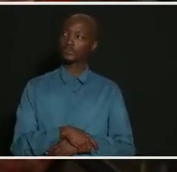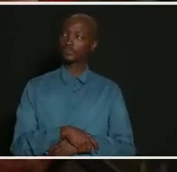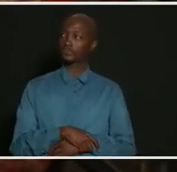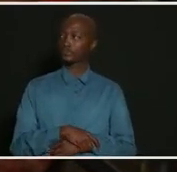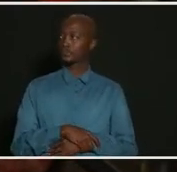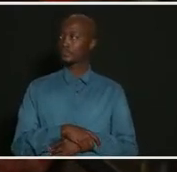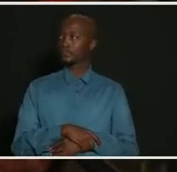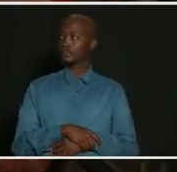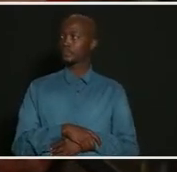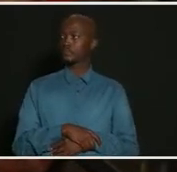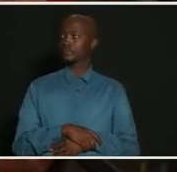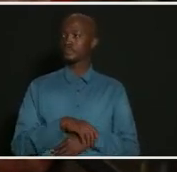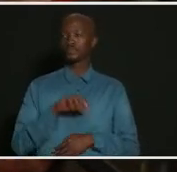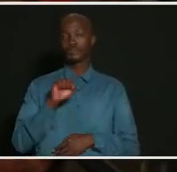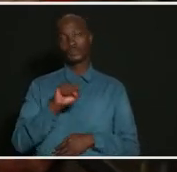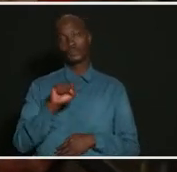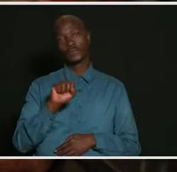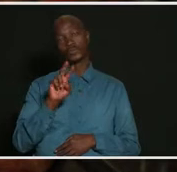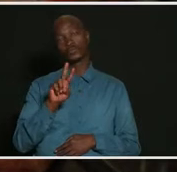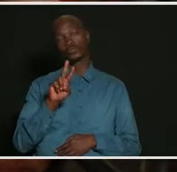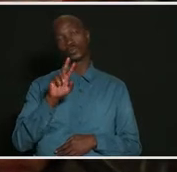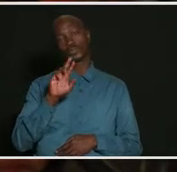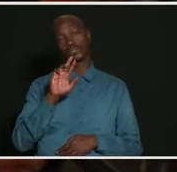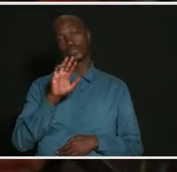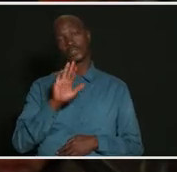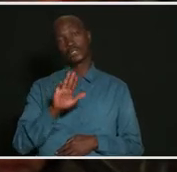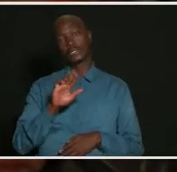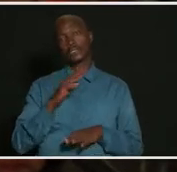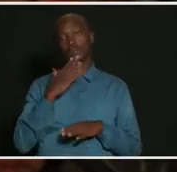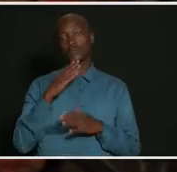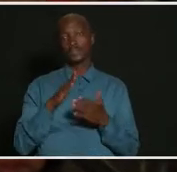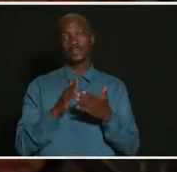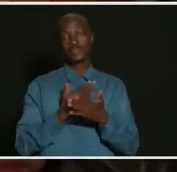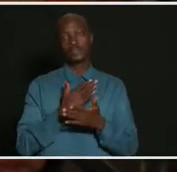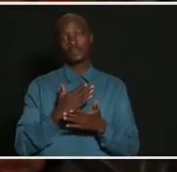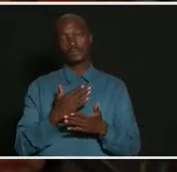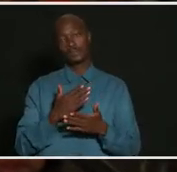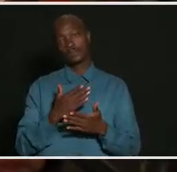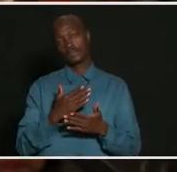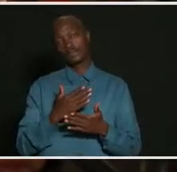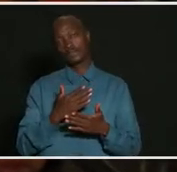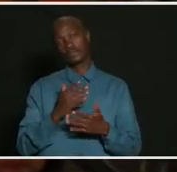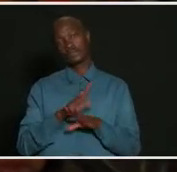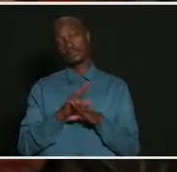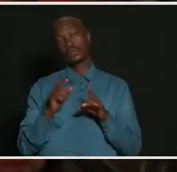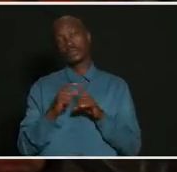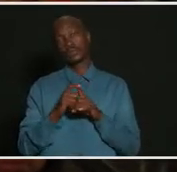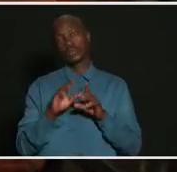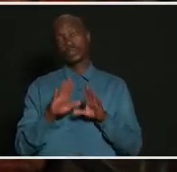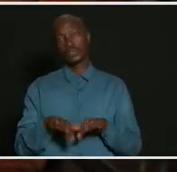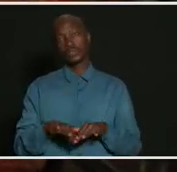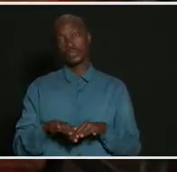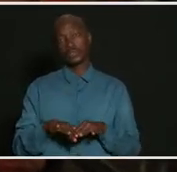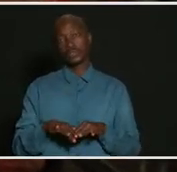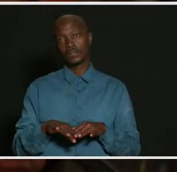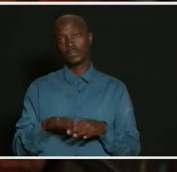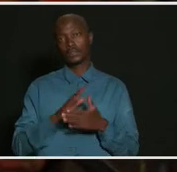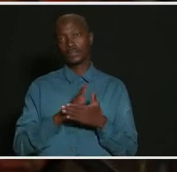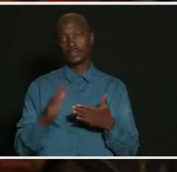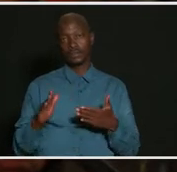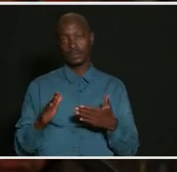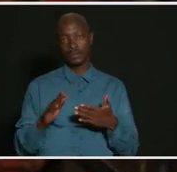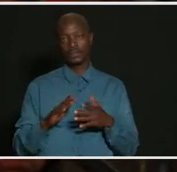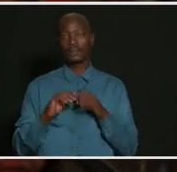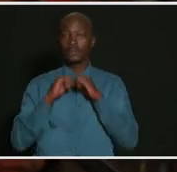spoken about it on Section 29 can we remove the weights reasonably practical and only live the part that